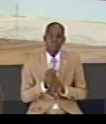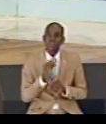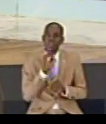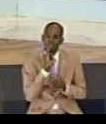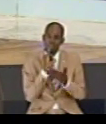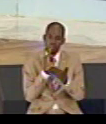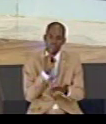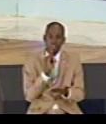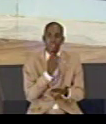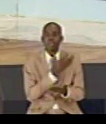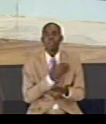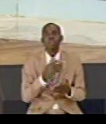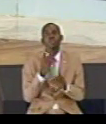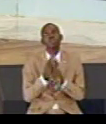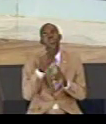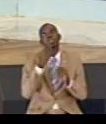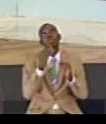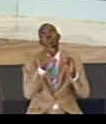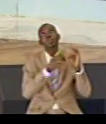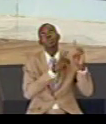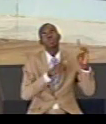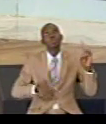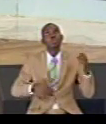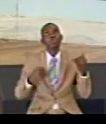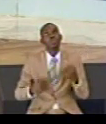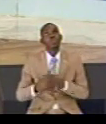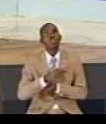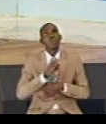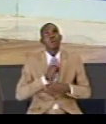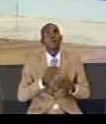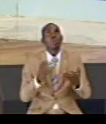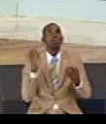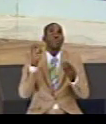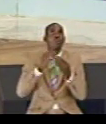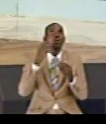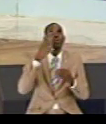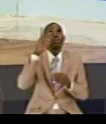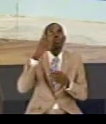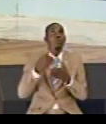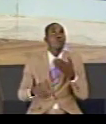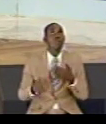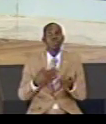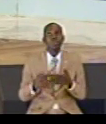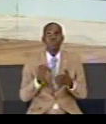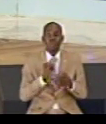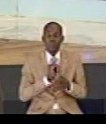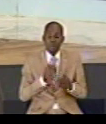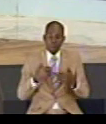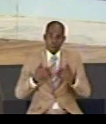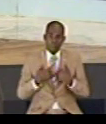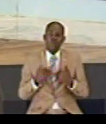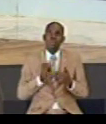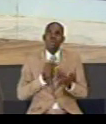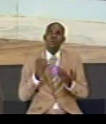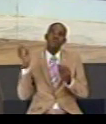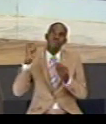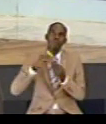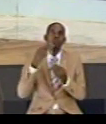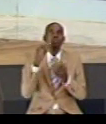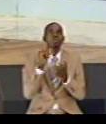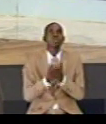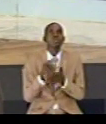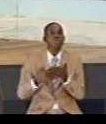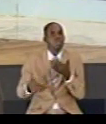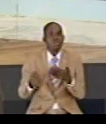he's saying, oh Lord, today I want more of you. Whatever I've got, I want more of that. Whatever I've got, I